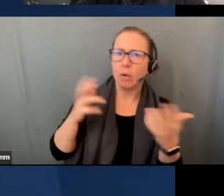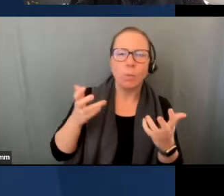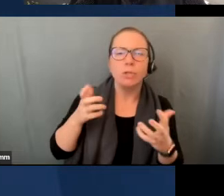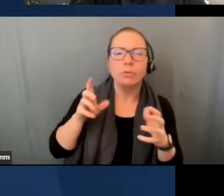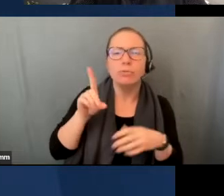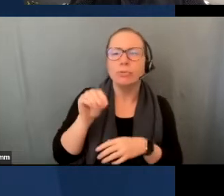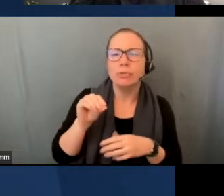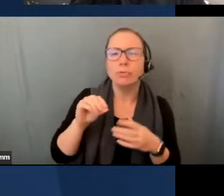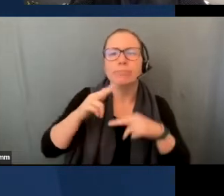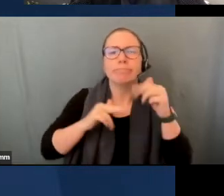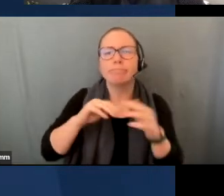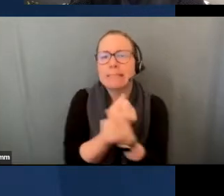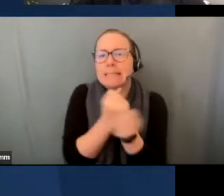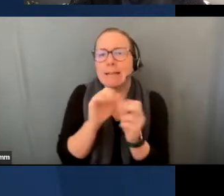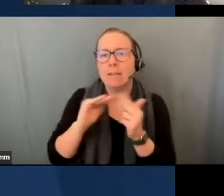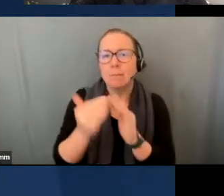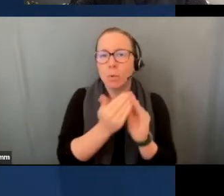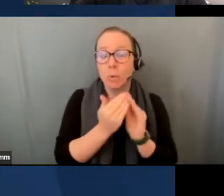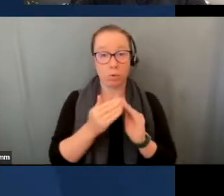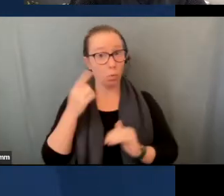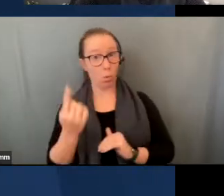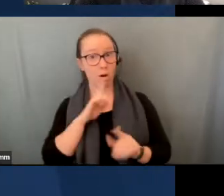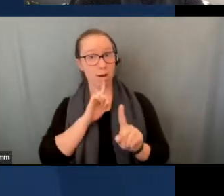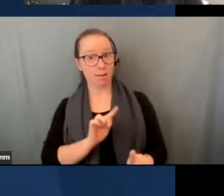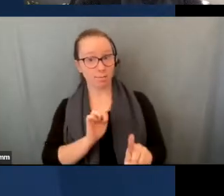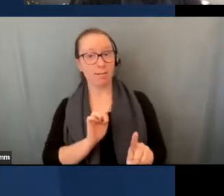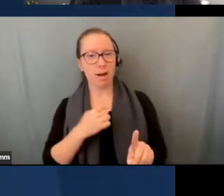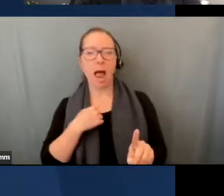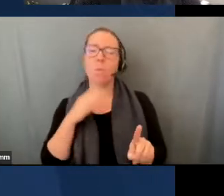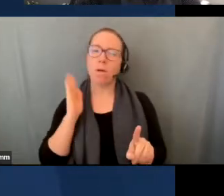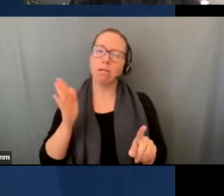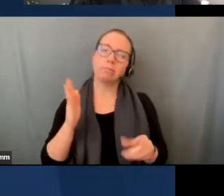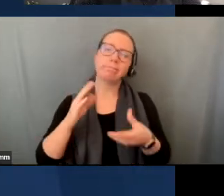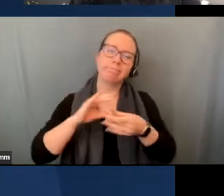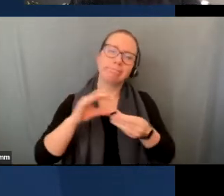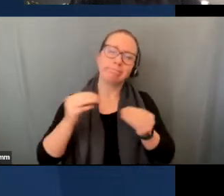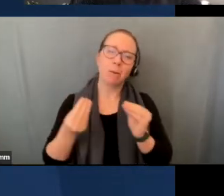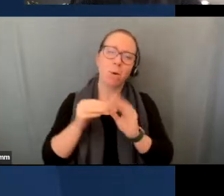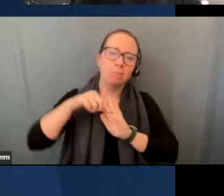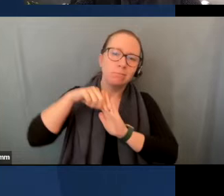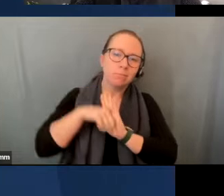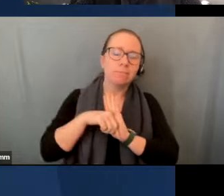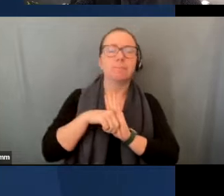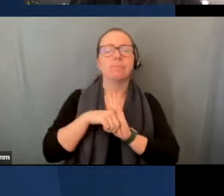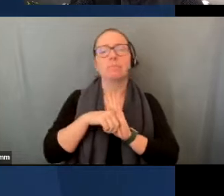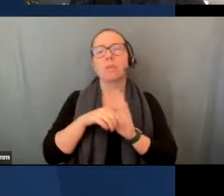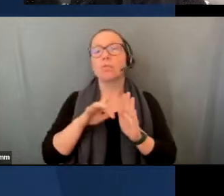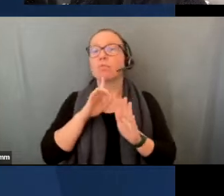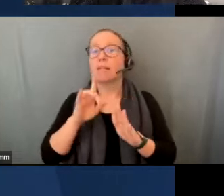community? One of the answers to that question that I'm going to spend a few minutes talking about is the establishment of